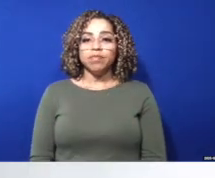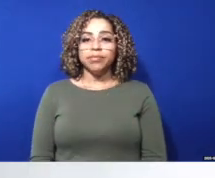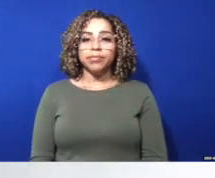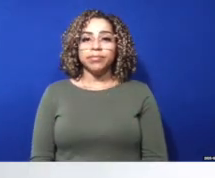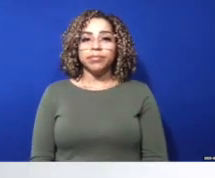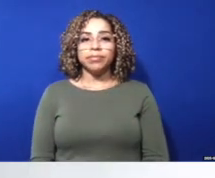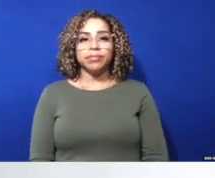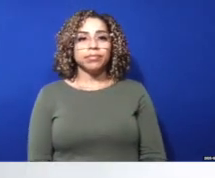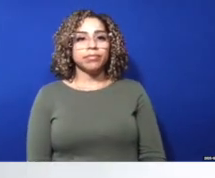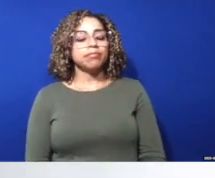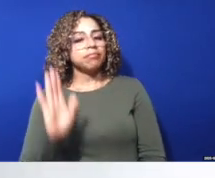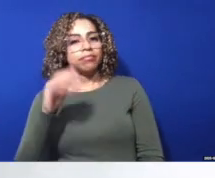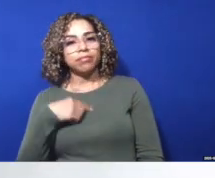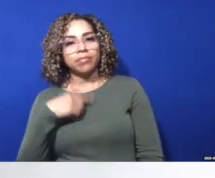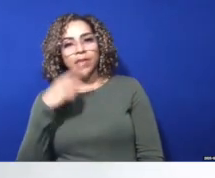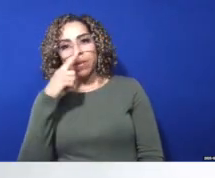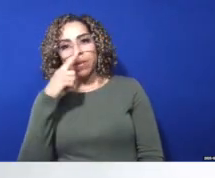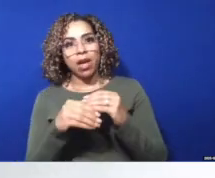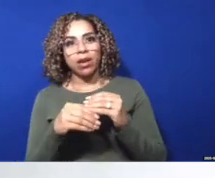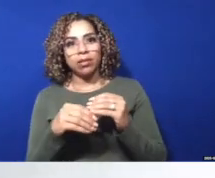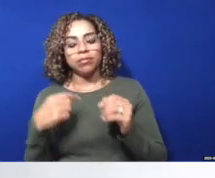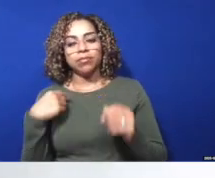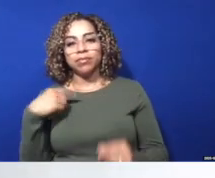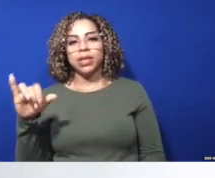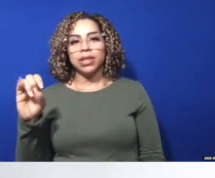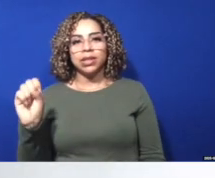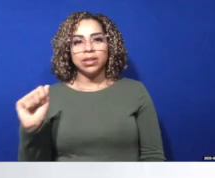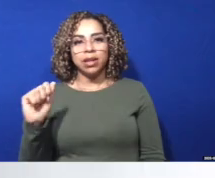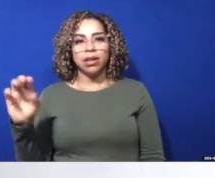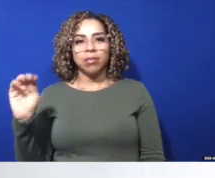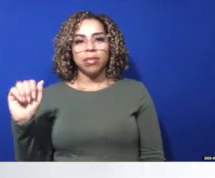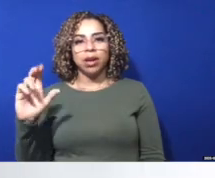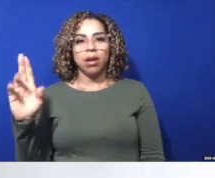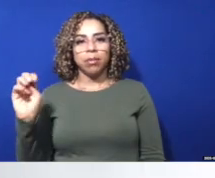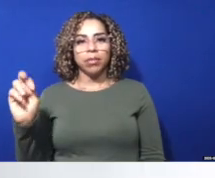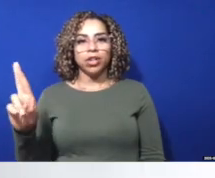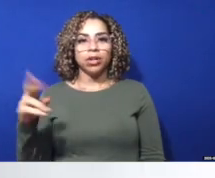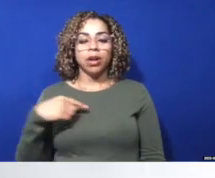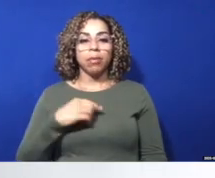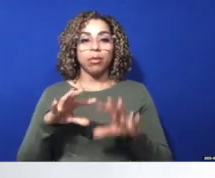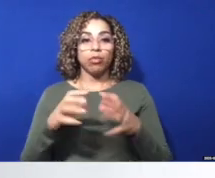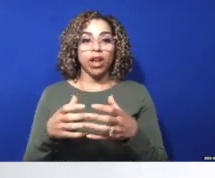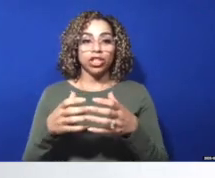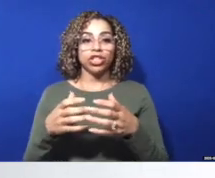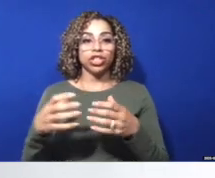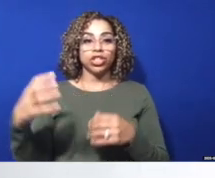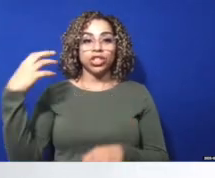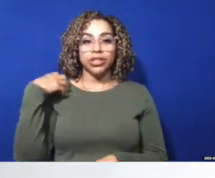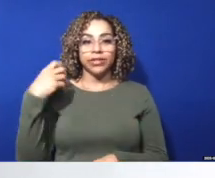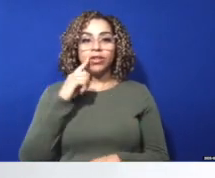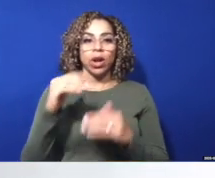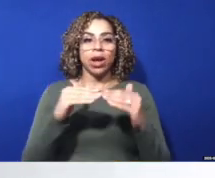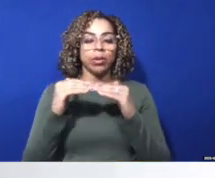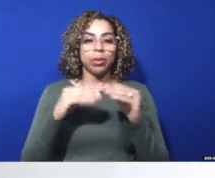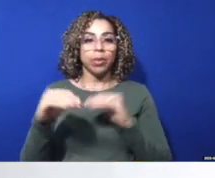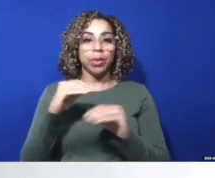Yeah, I can jump into Olivia. Okay. This is Lisa McCumber. I'm the branch chief for the Equitable Mobility Incentives branch. Thanks,